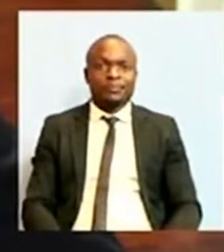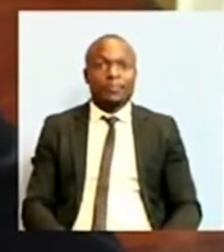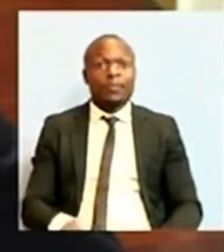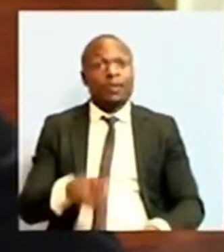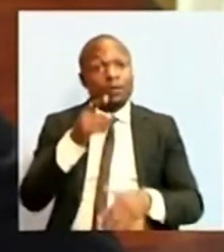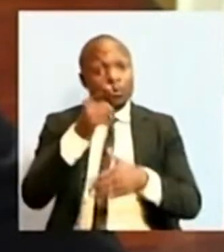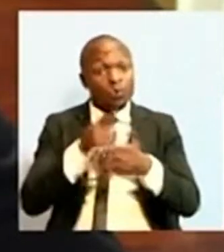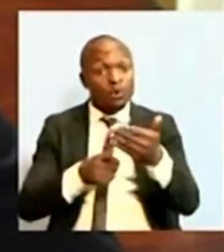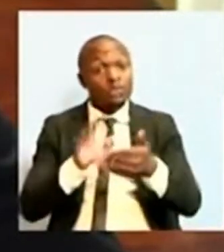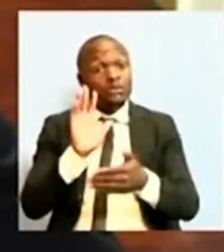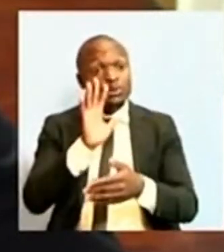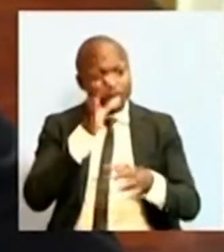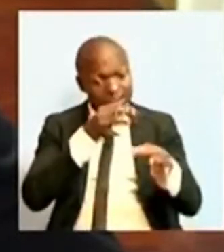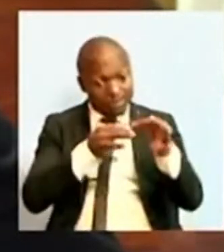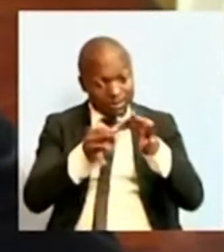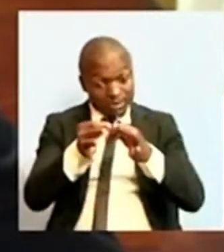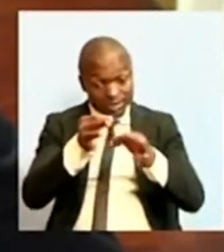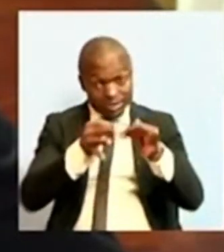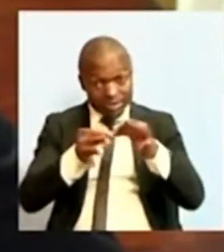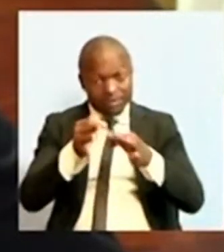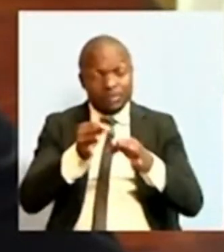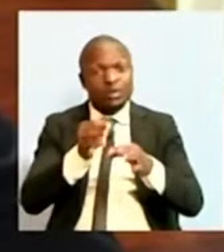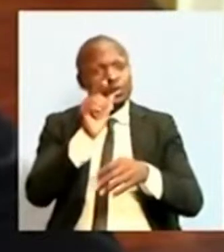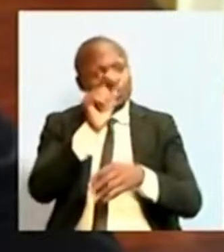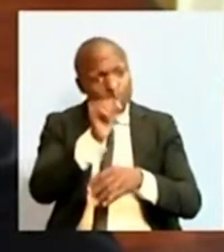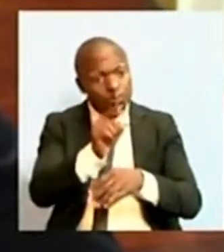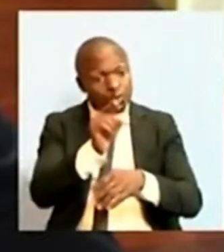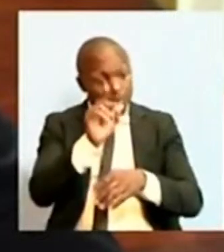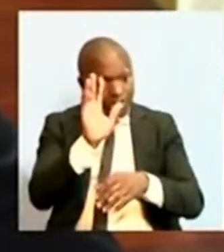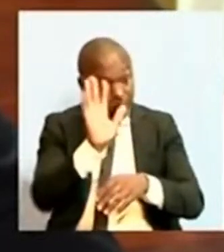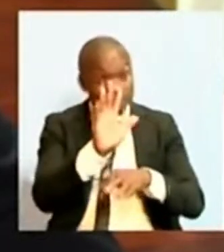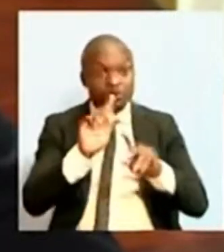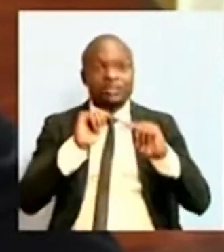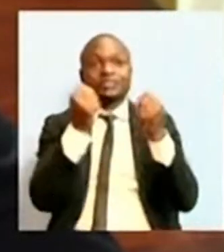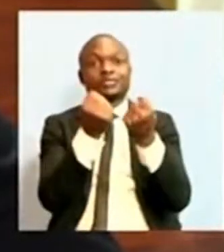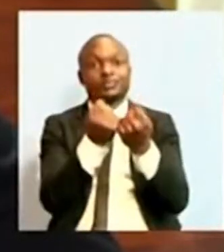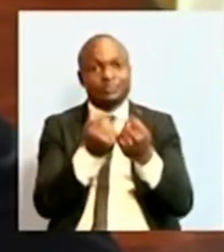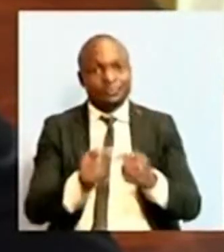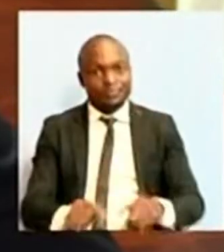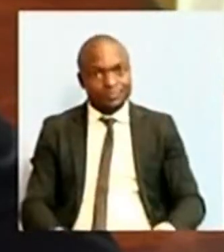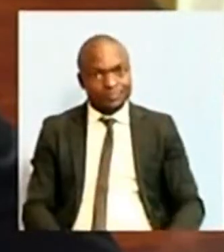What is your take, you and your team?